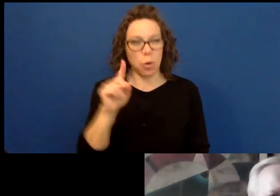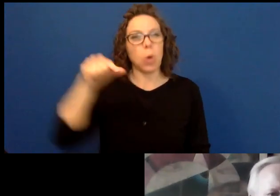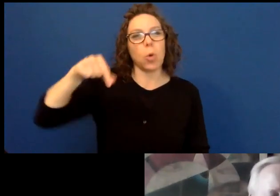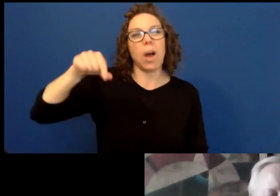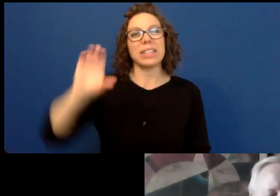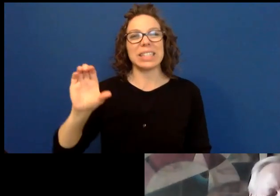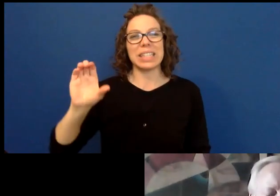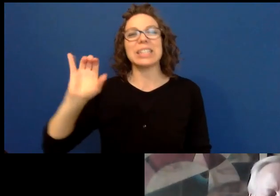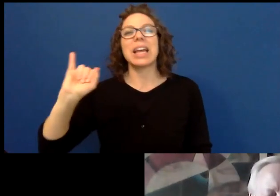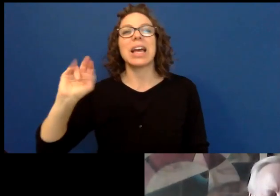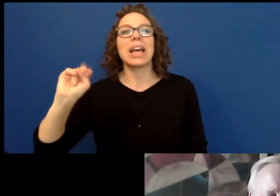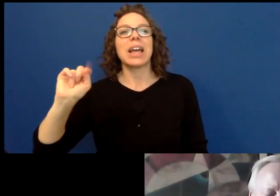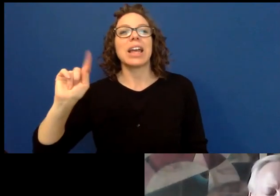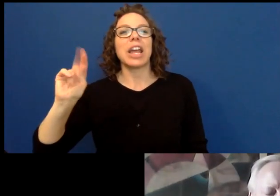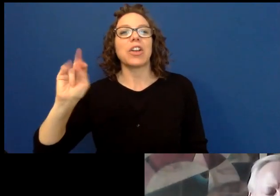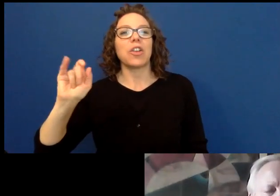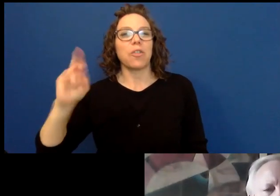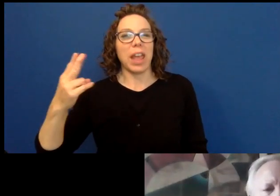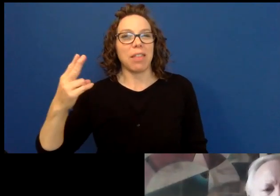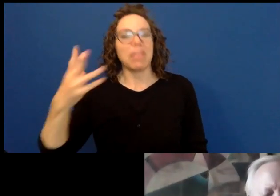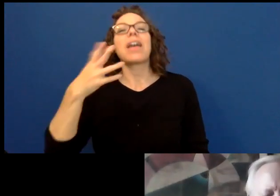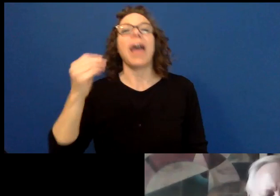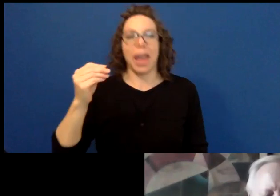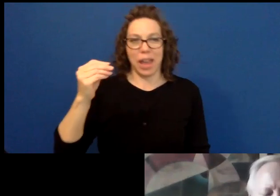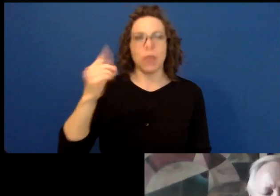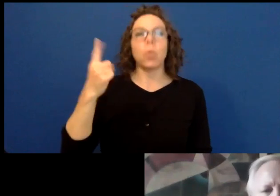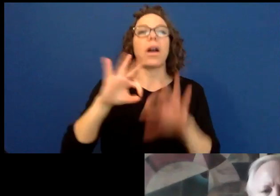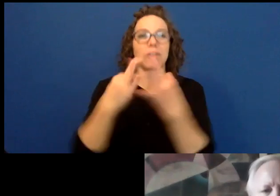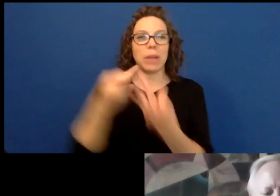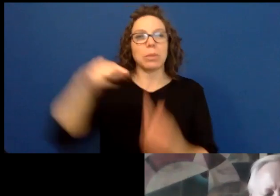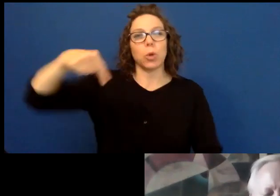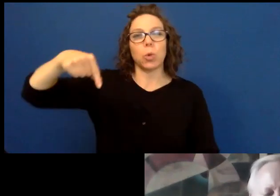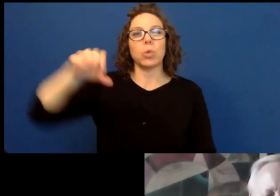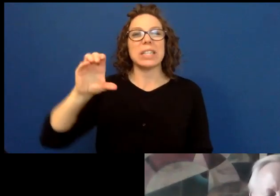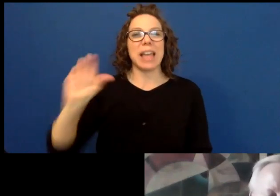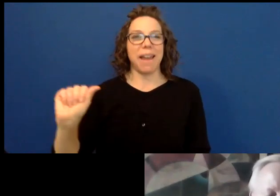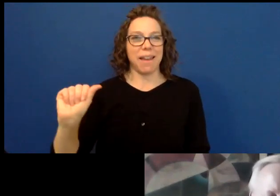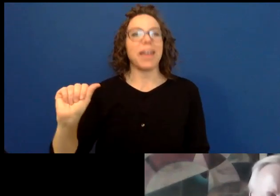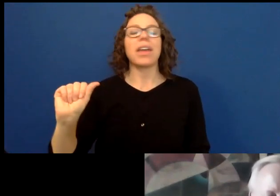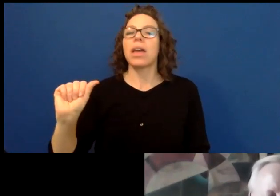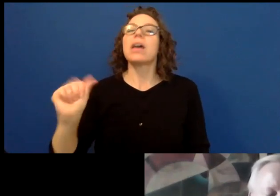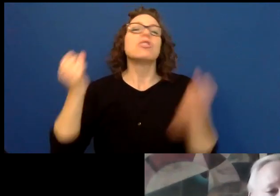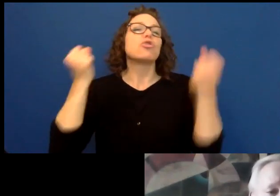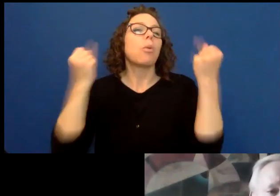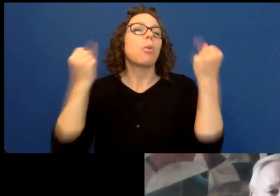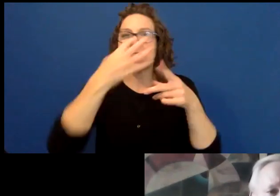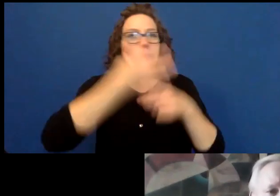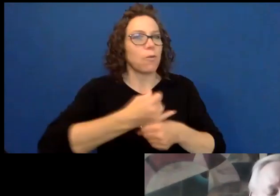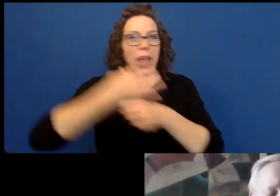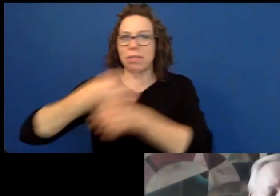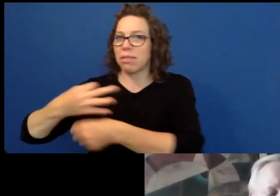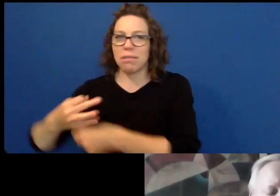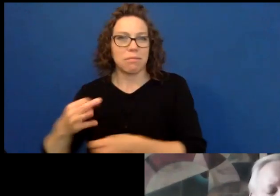of One Human Family QCA. Clergy and faith leaders of many faith traditions in the Quad